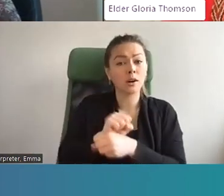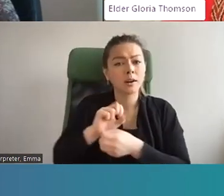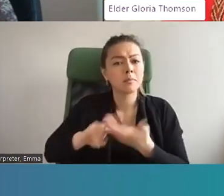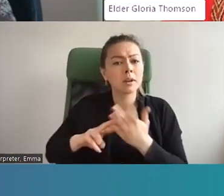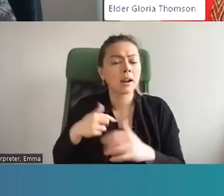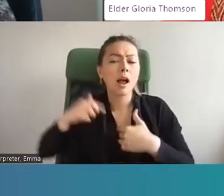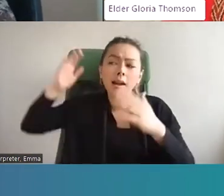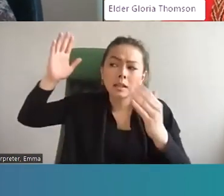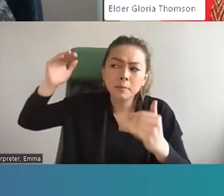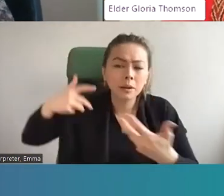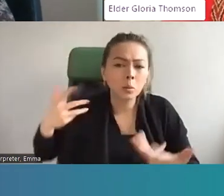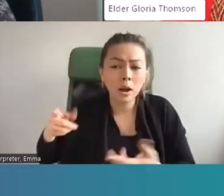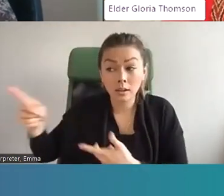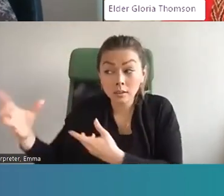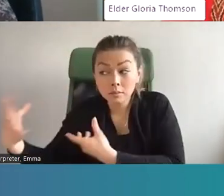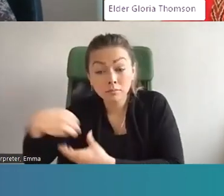what level of engagement